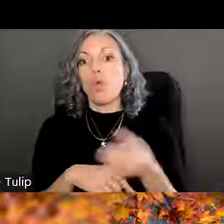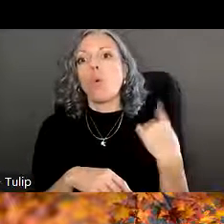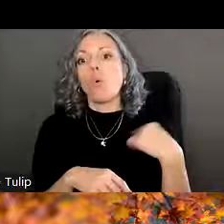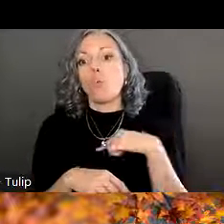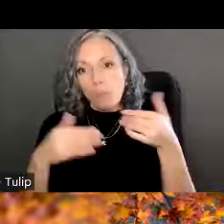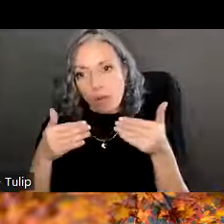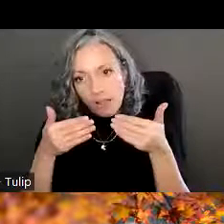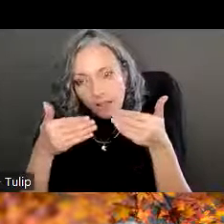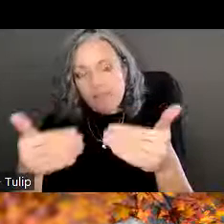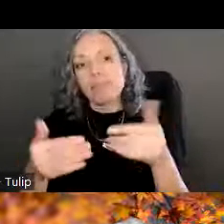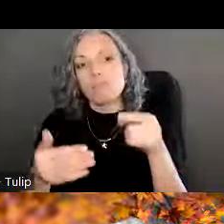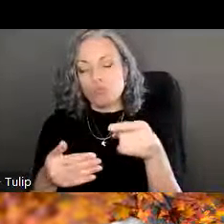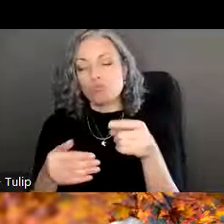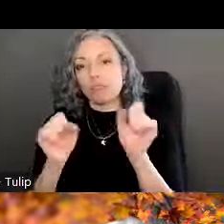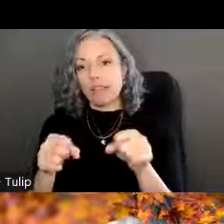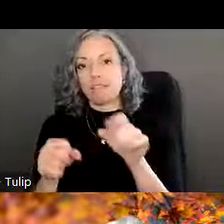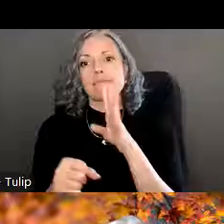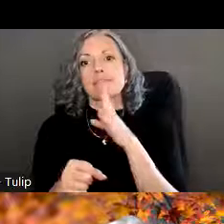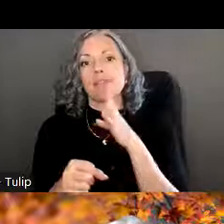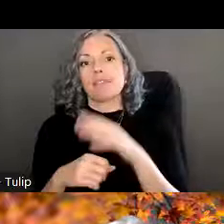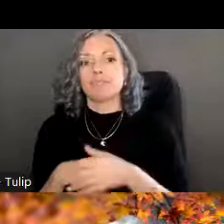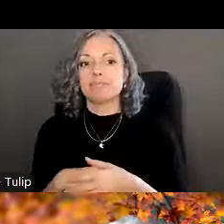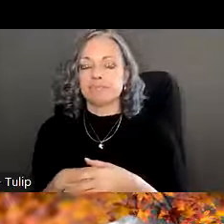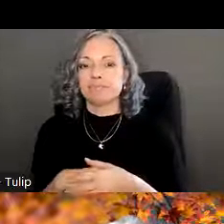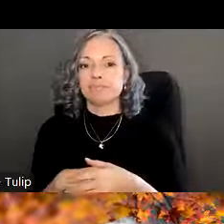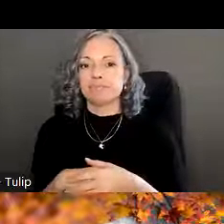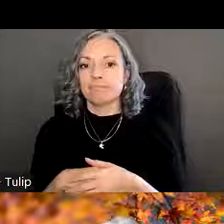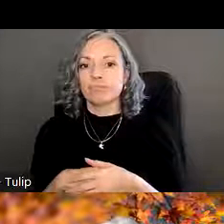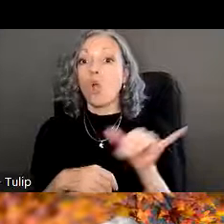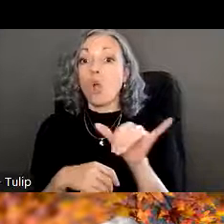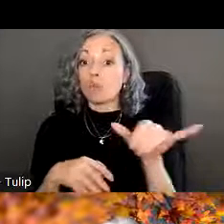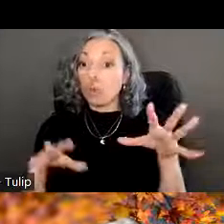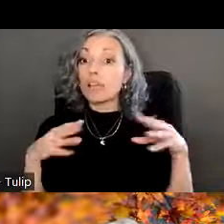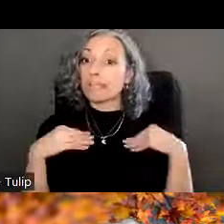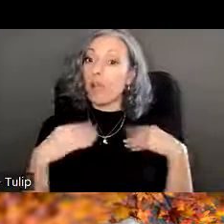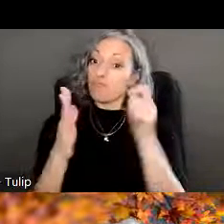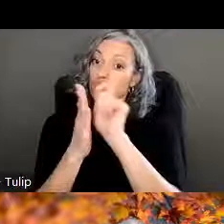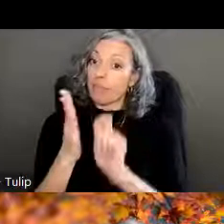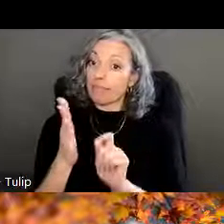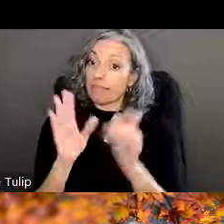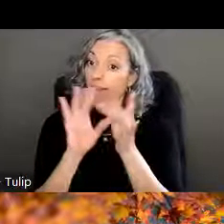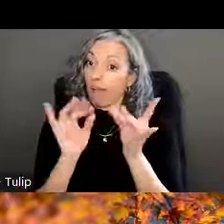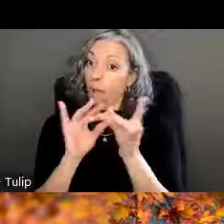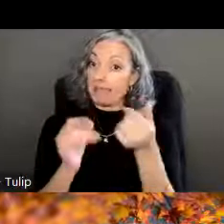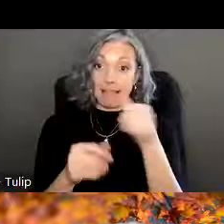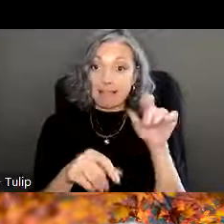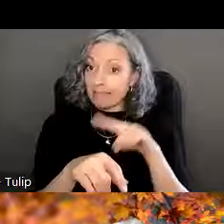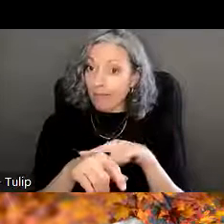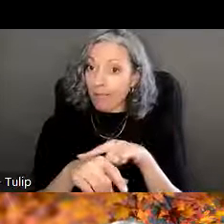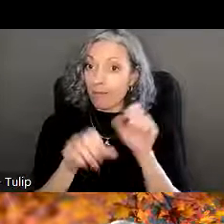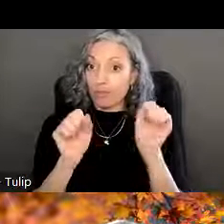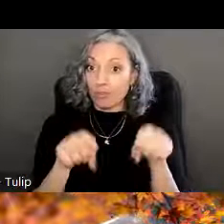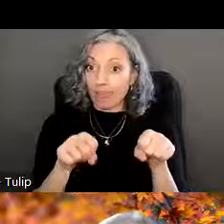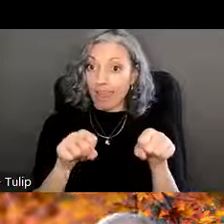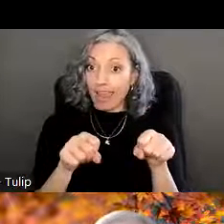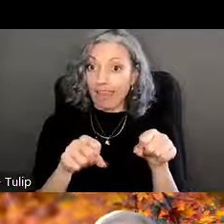line. So thank you very much. And of course, we accept written comments at any time. You can put that